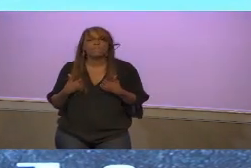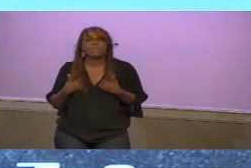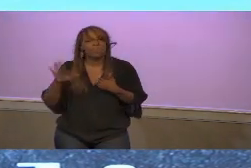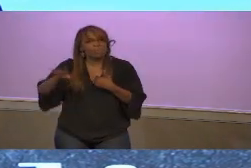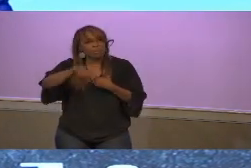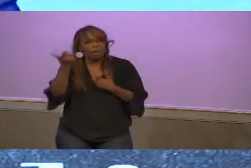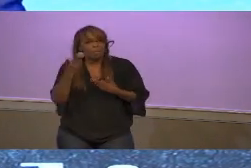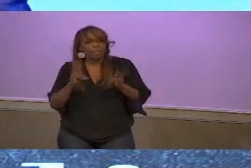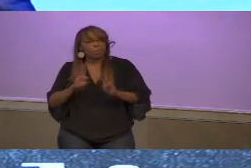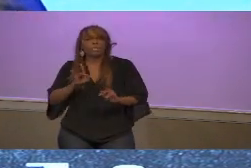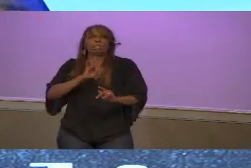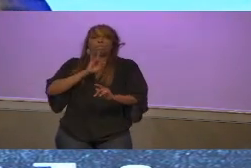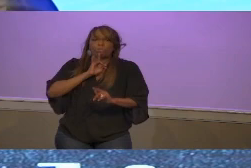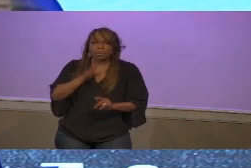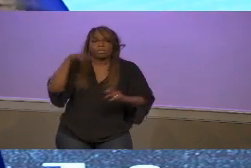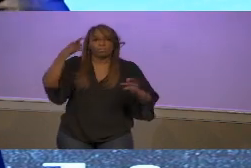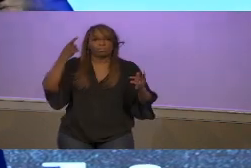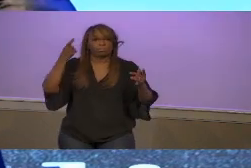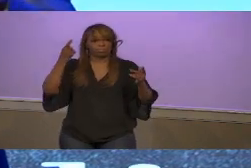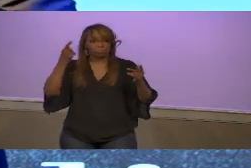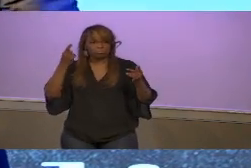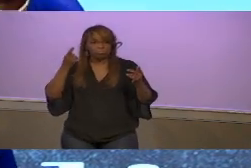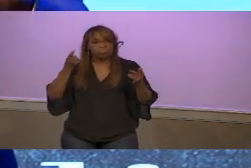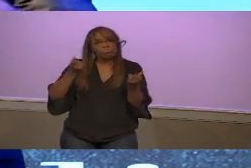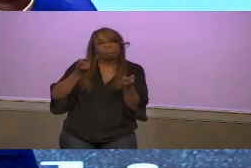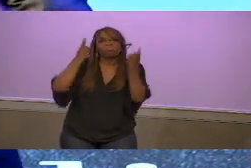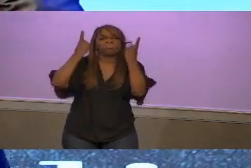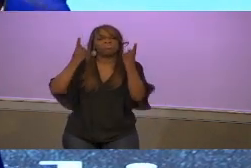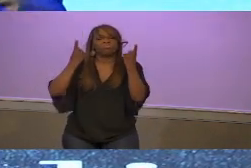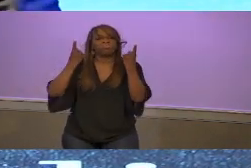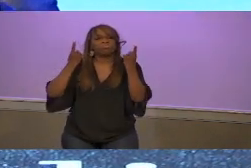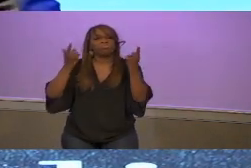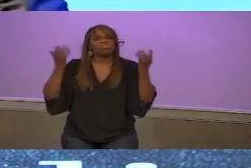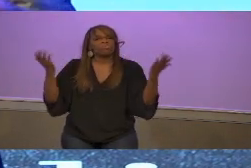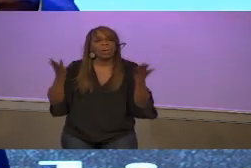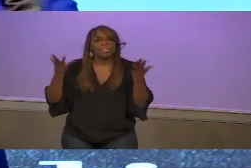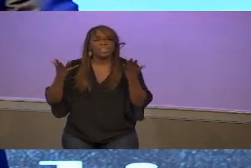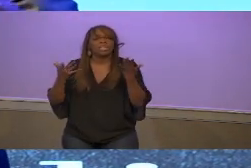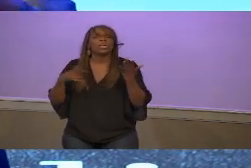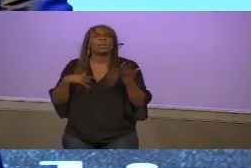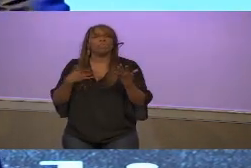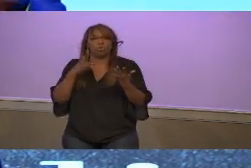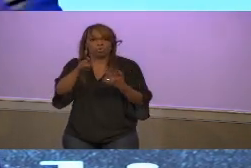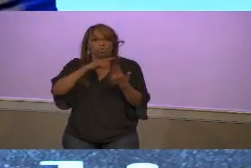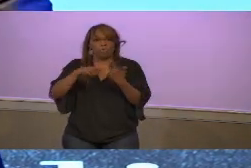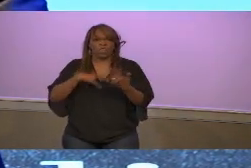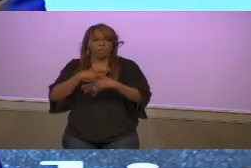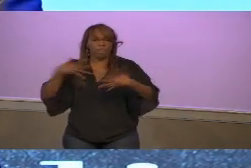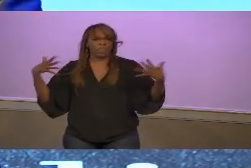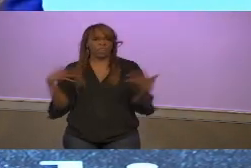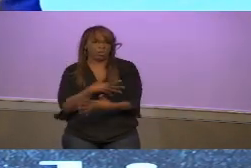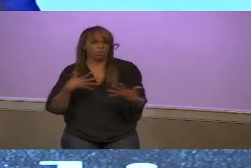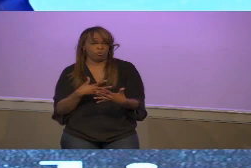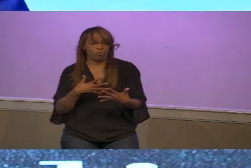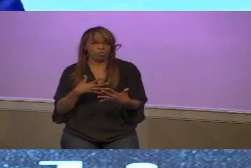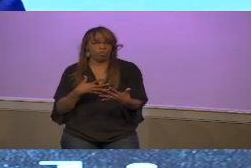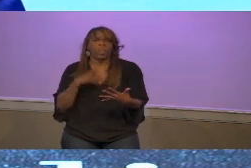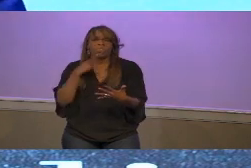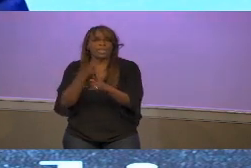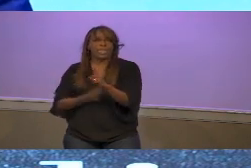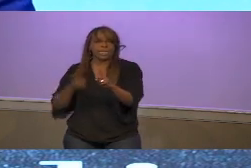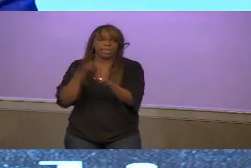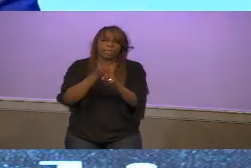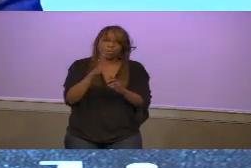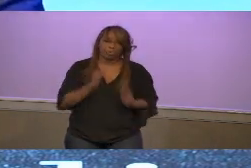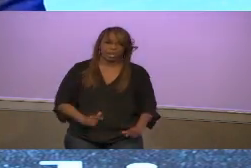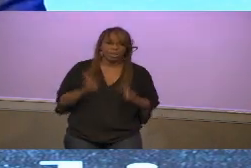else can fully understand the impact that fear and turmoil can have on your